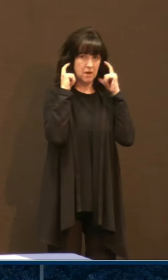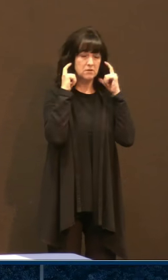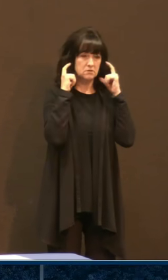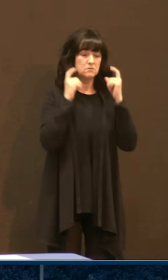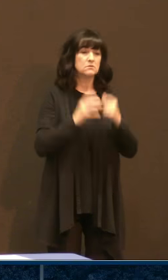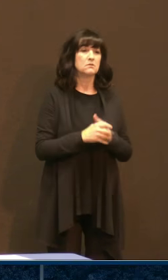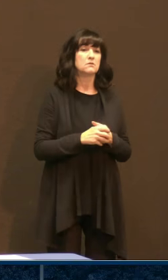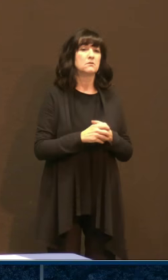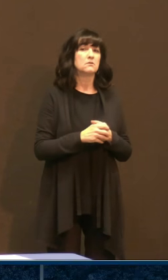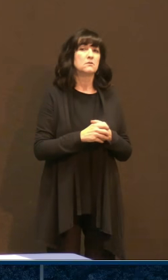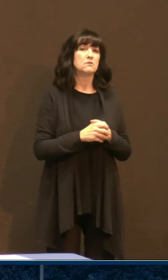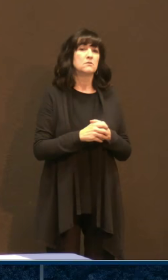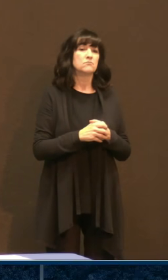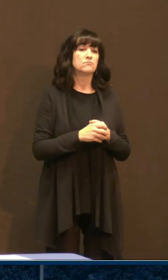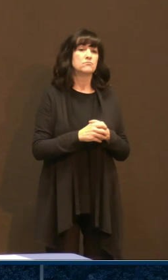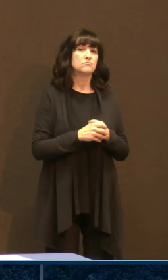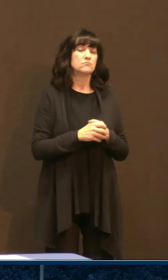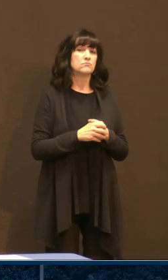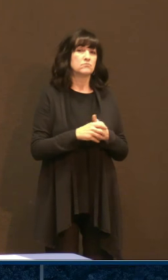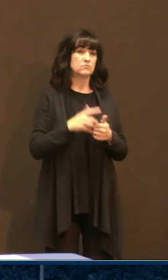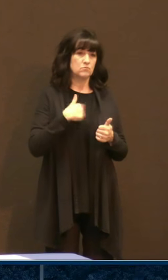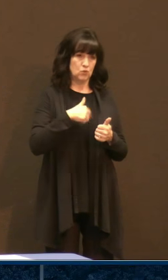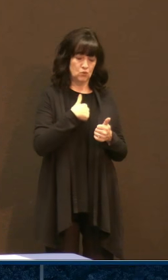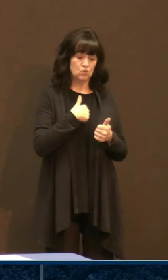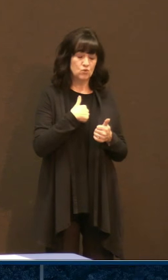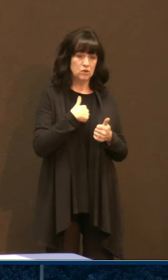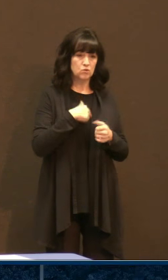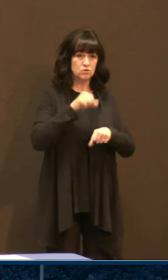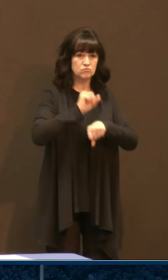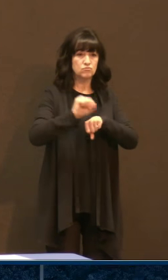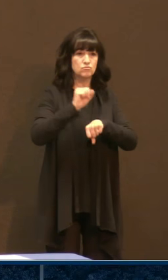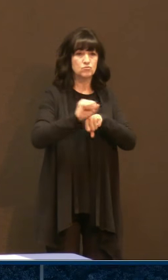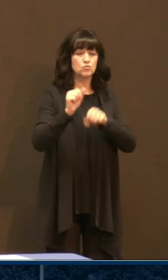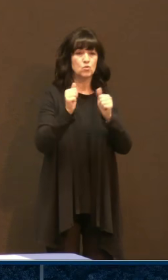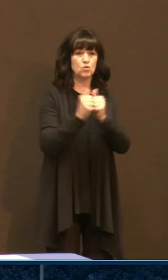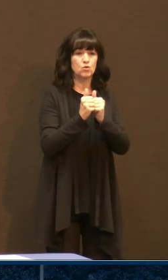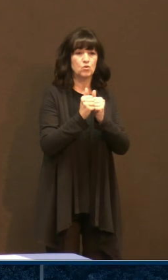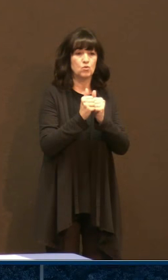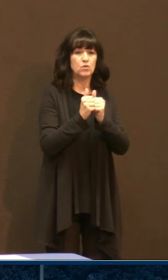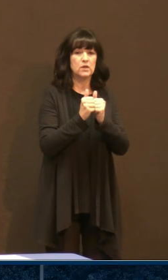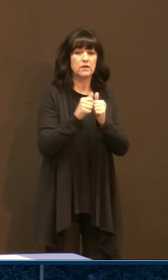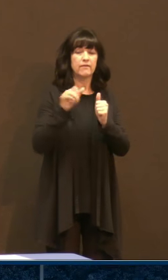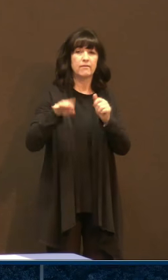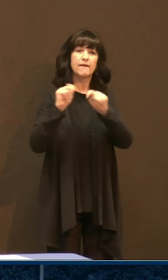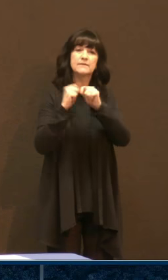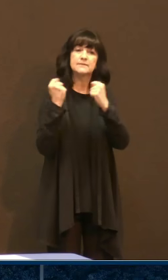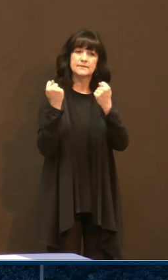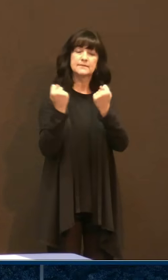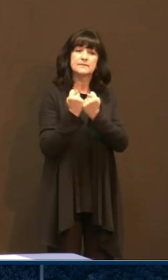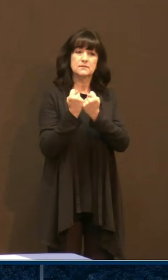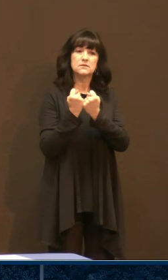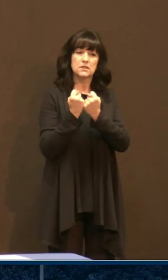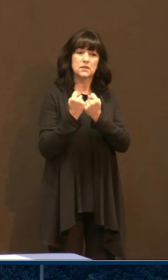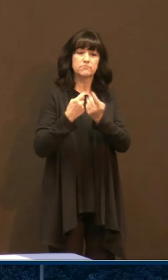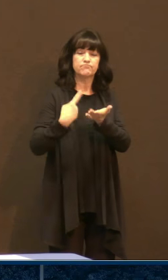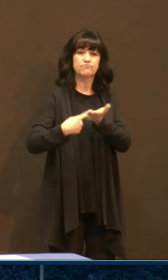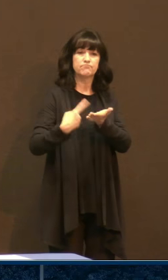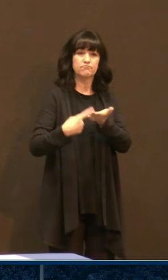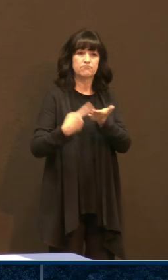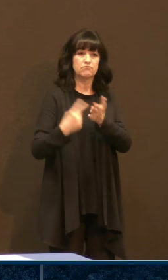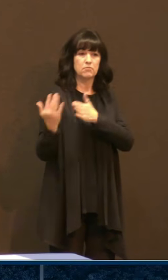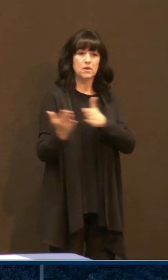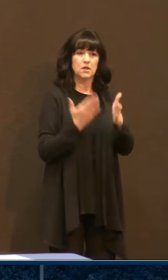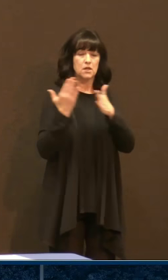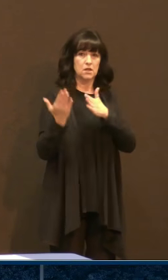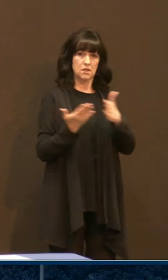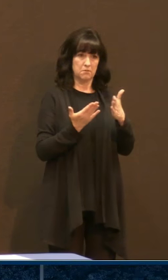going to work with the recovery team that's working on opening up the economy to see when possible and when it's